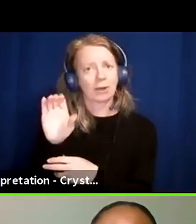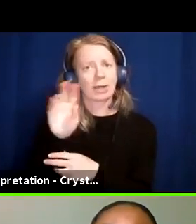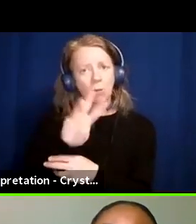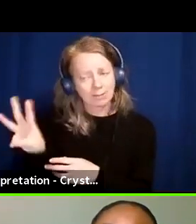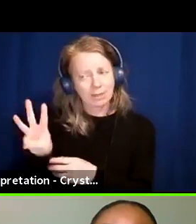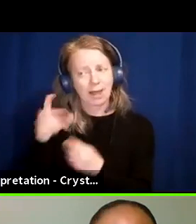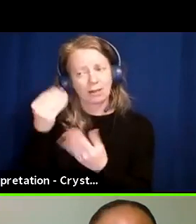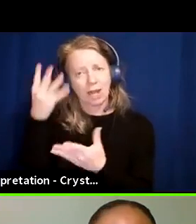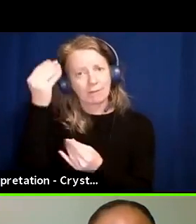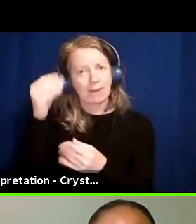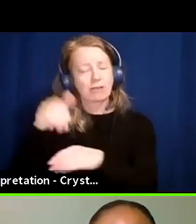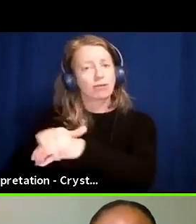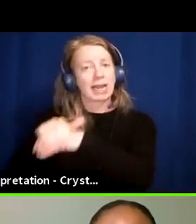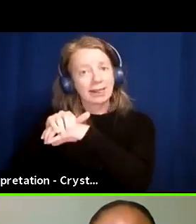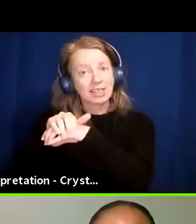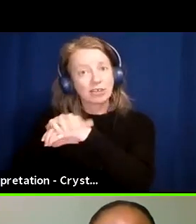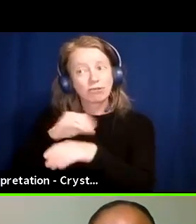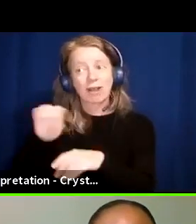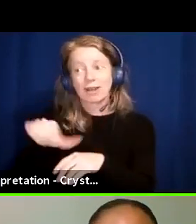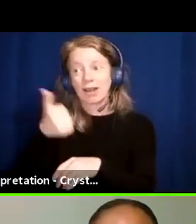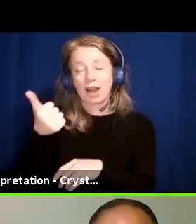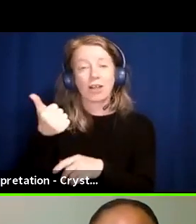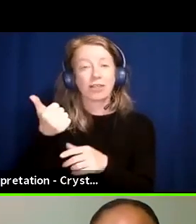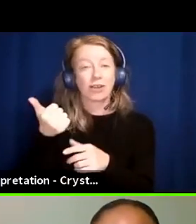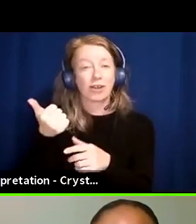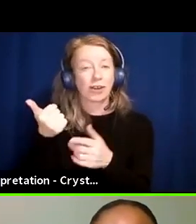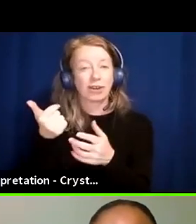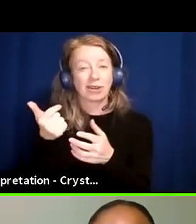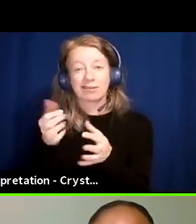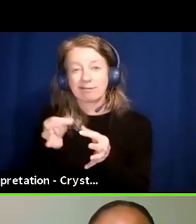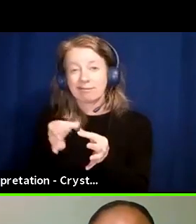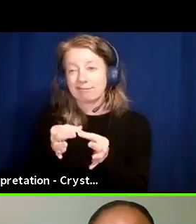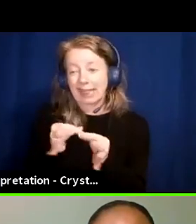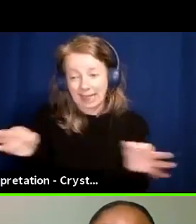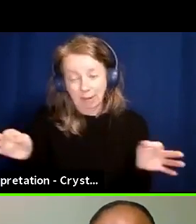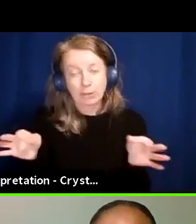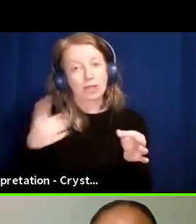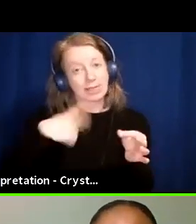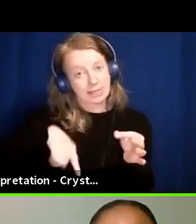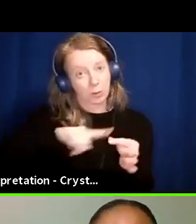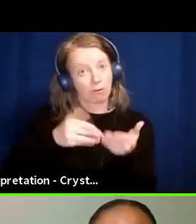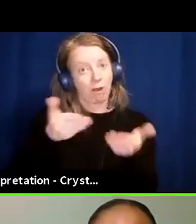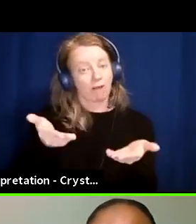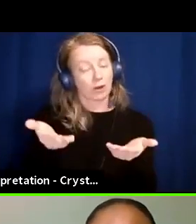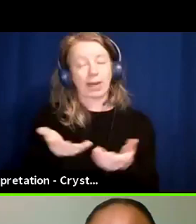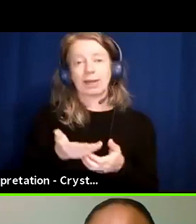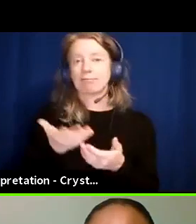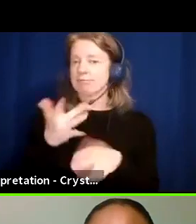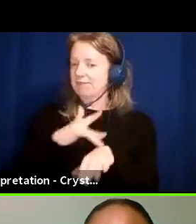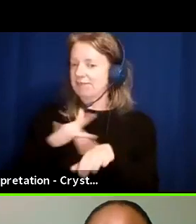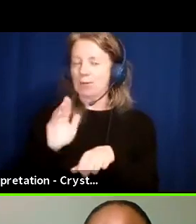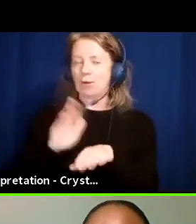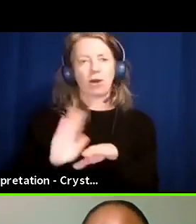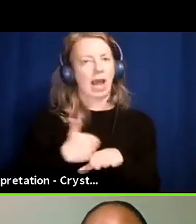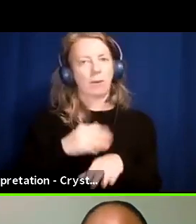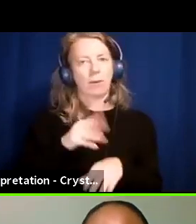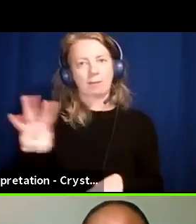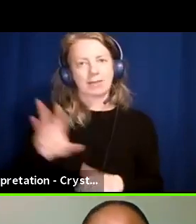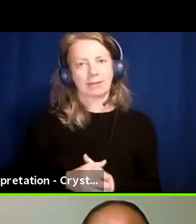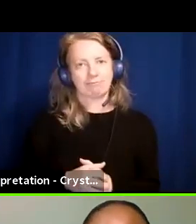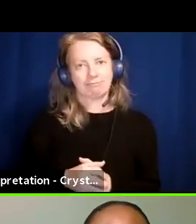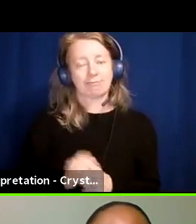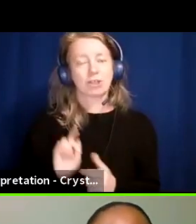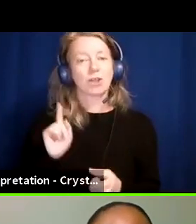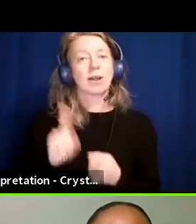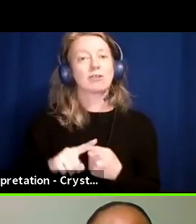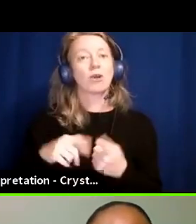the other languages that we hear and we are connected to here in North Carolina. So until next